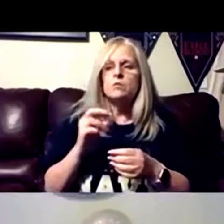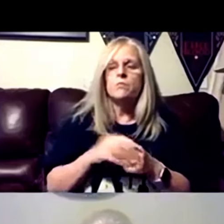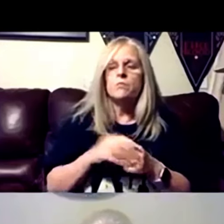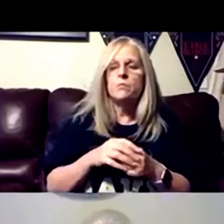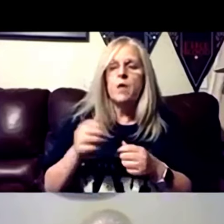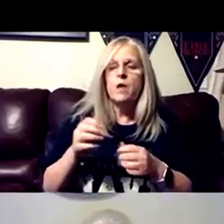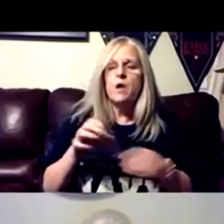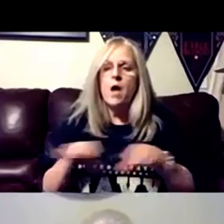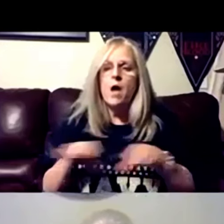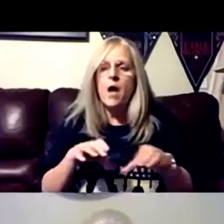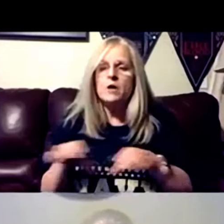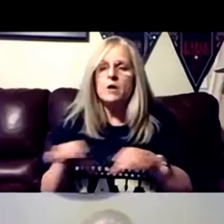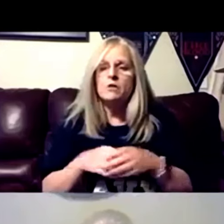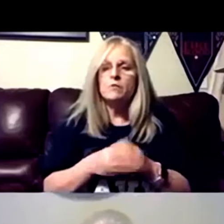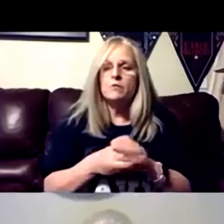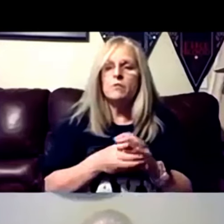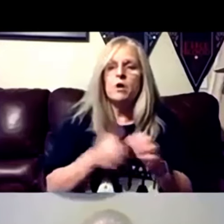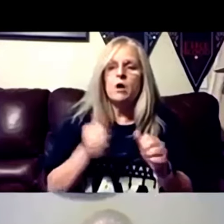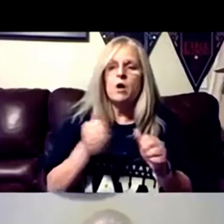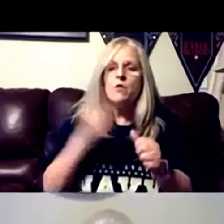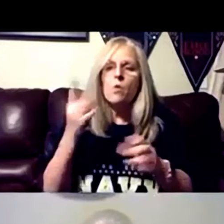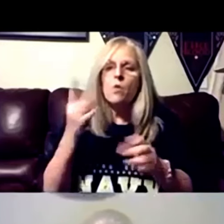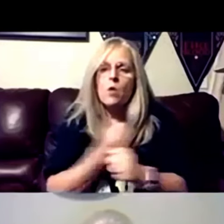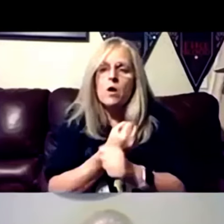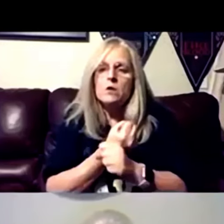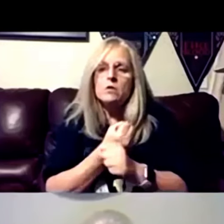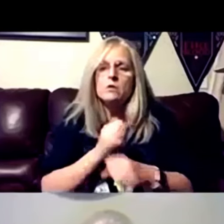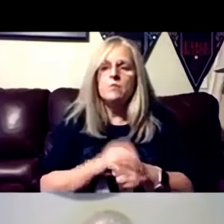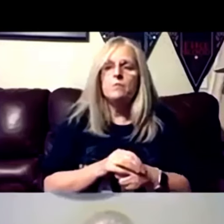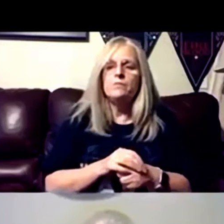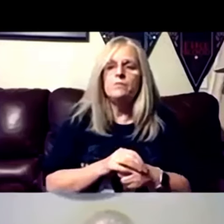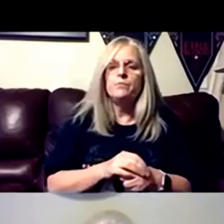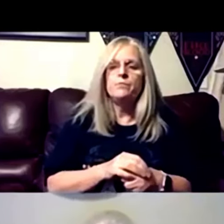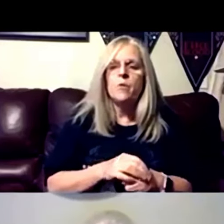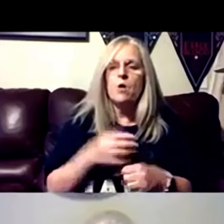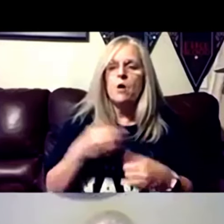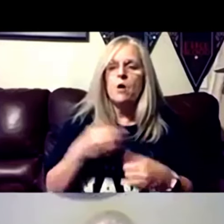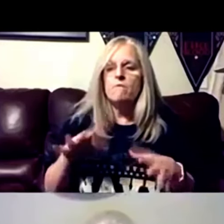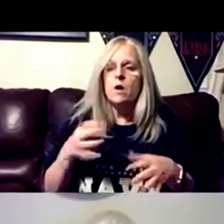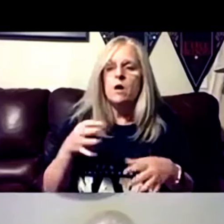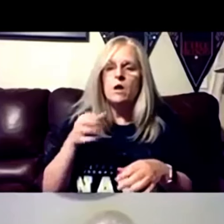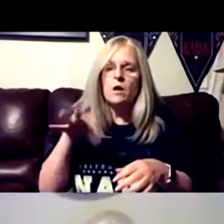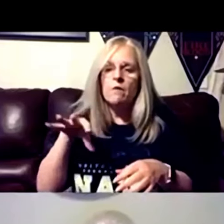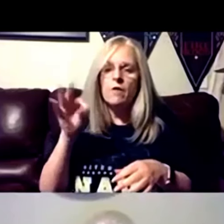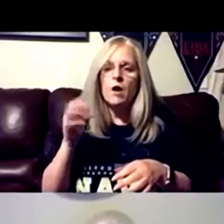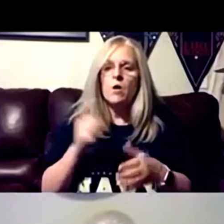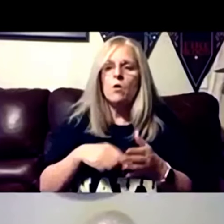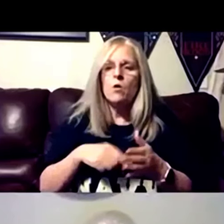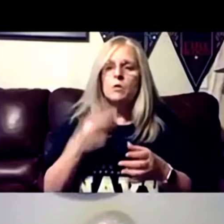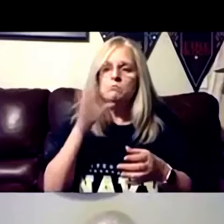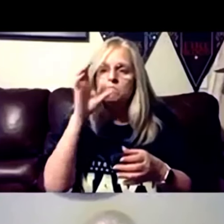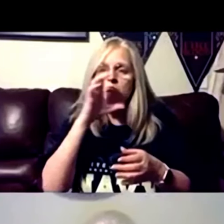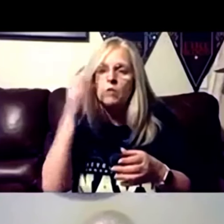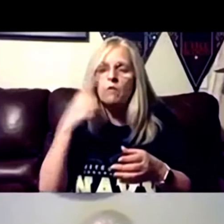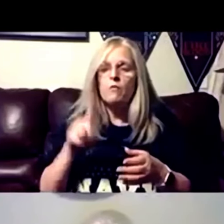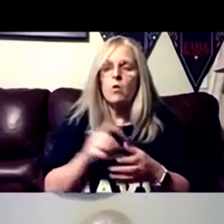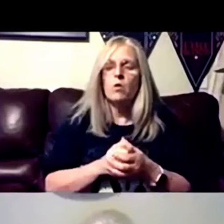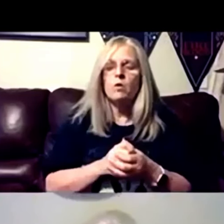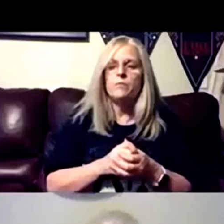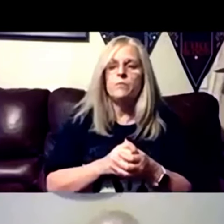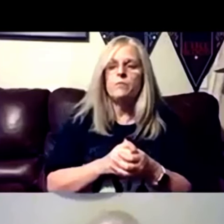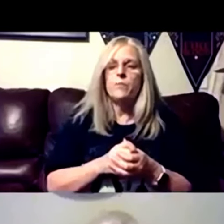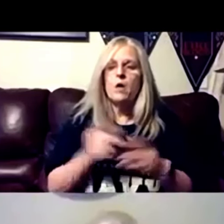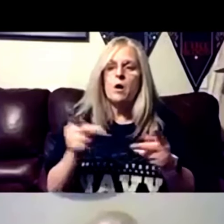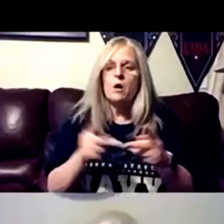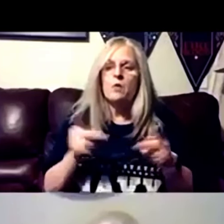or passive, everyone wins. So we finally found what we've been searching for, a true game changer, you know, a place